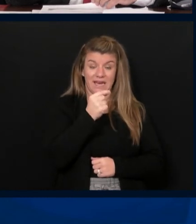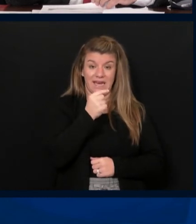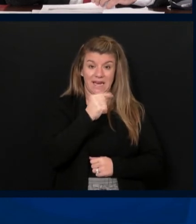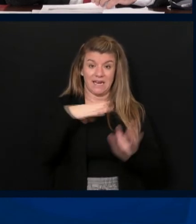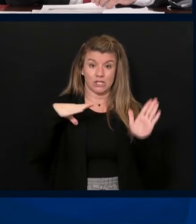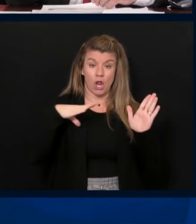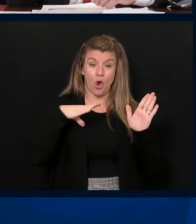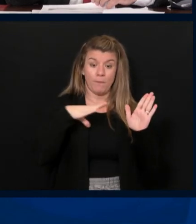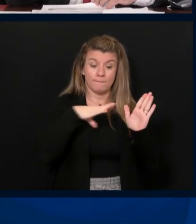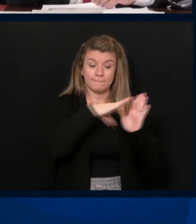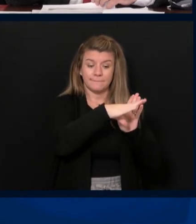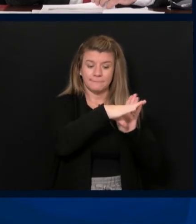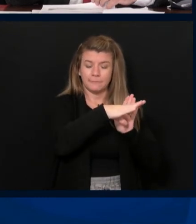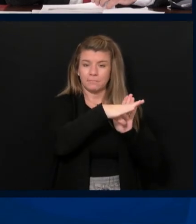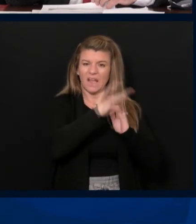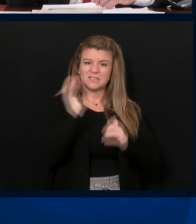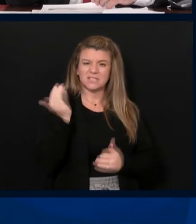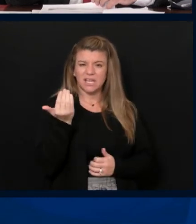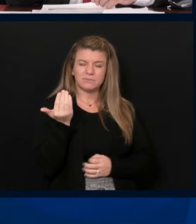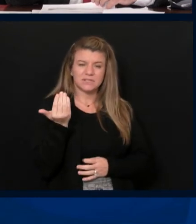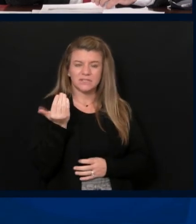It looks like it's probably,